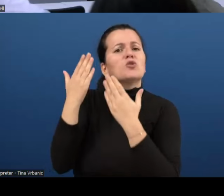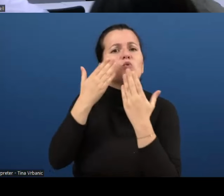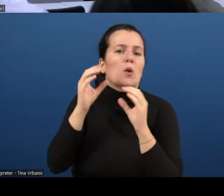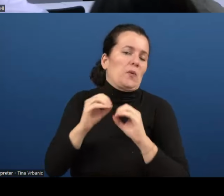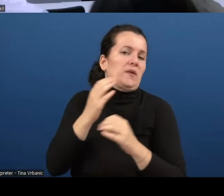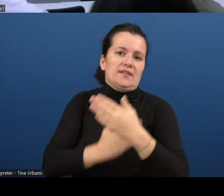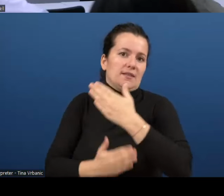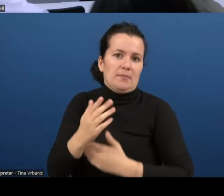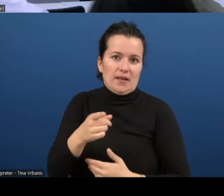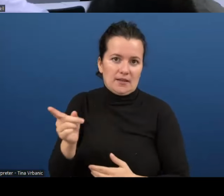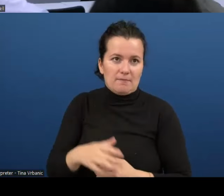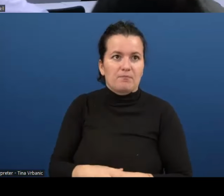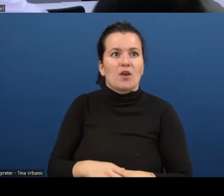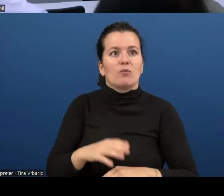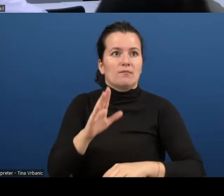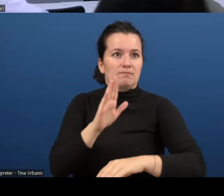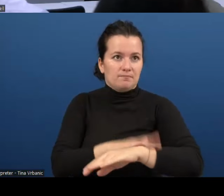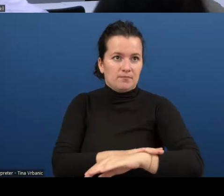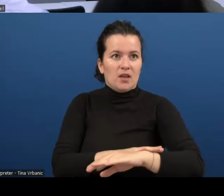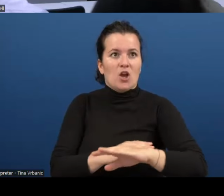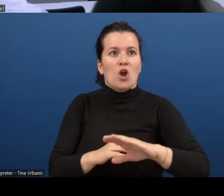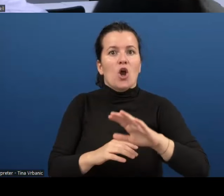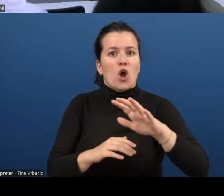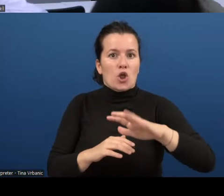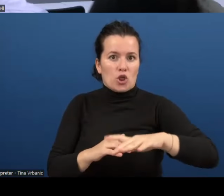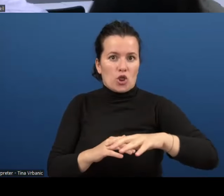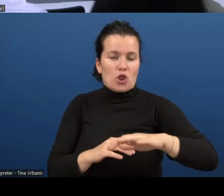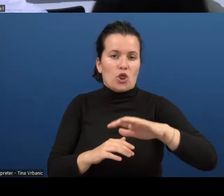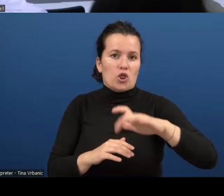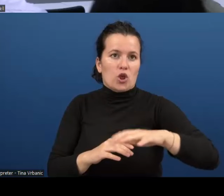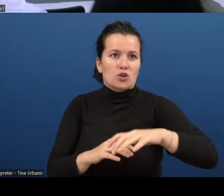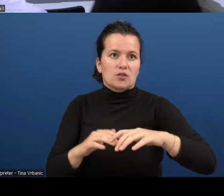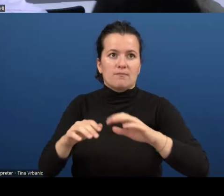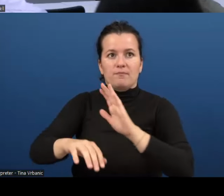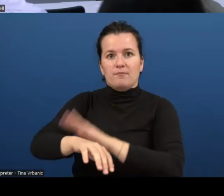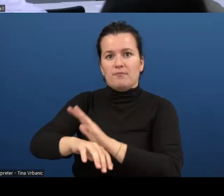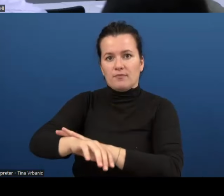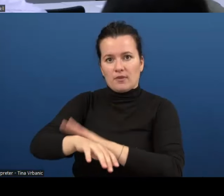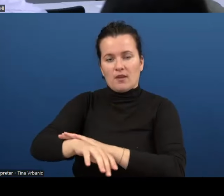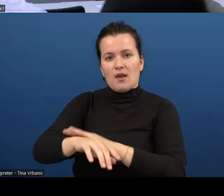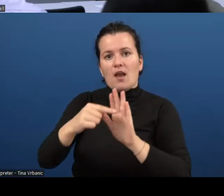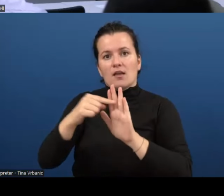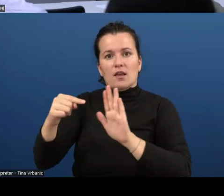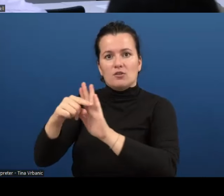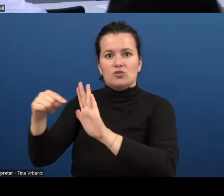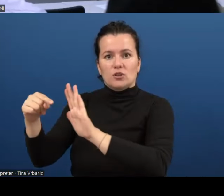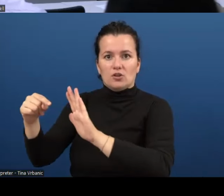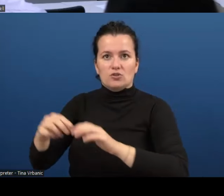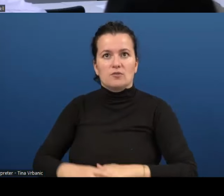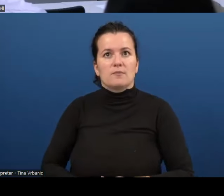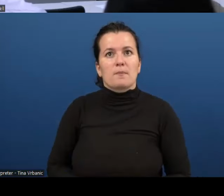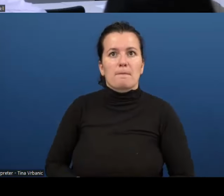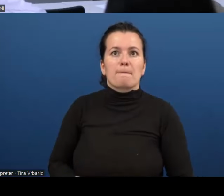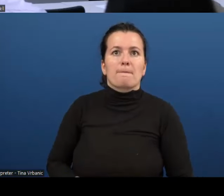presented the dots to one arm and the dashes to the other. A dash is a somewhat longer duration of a